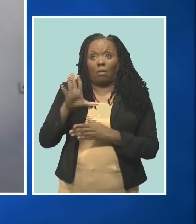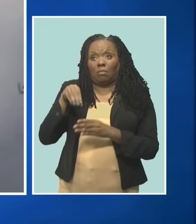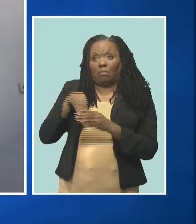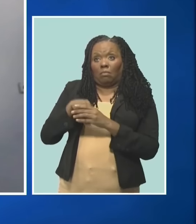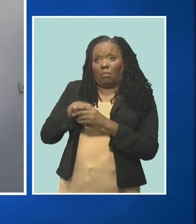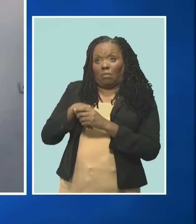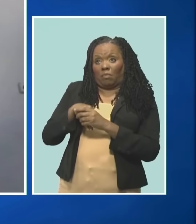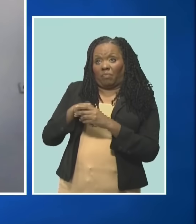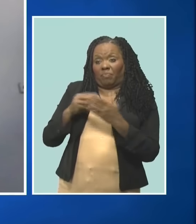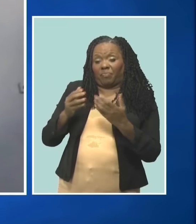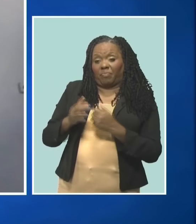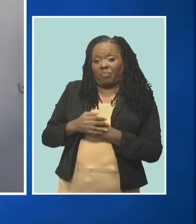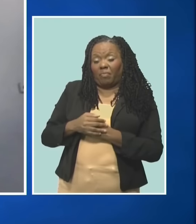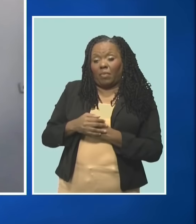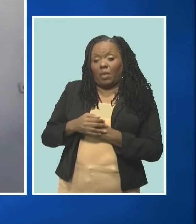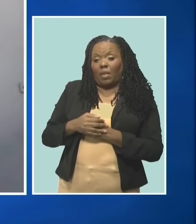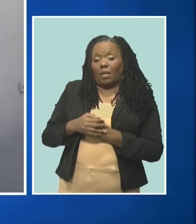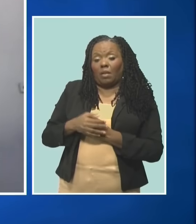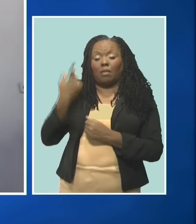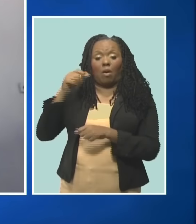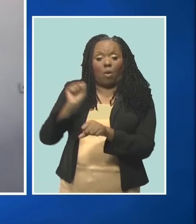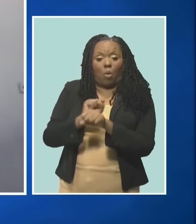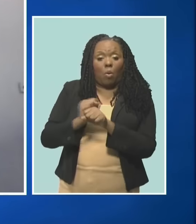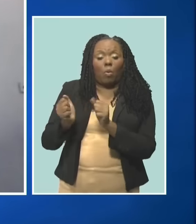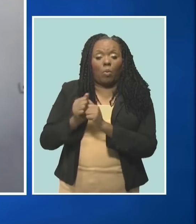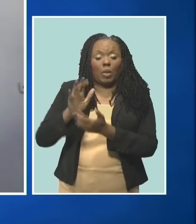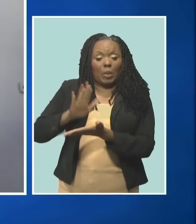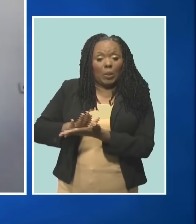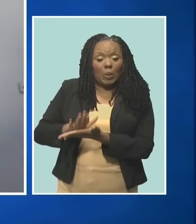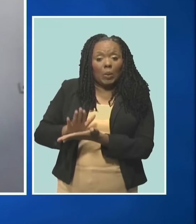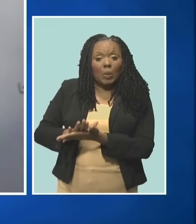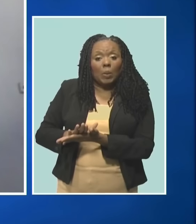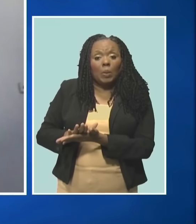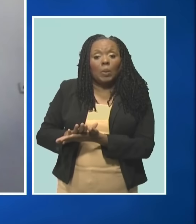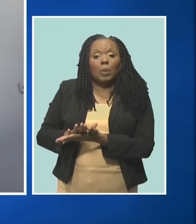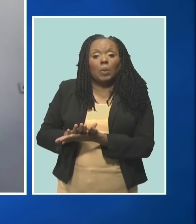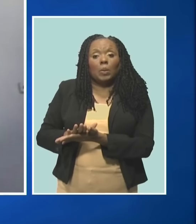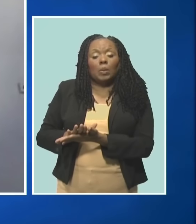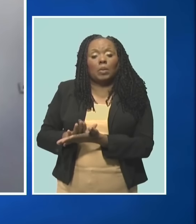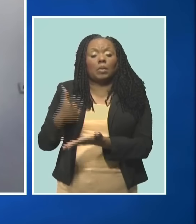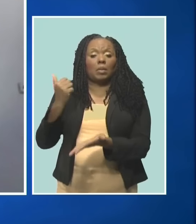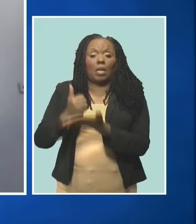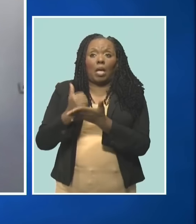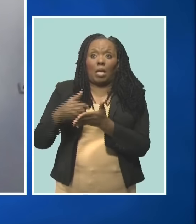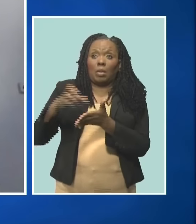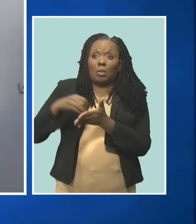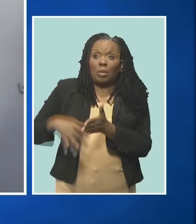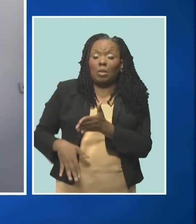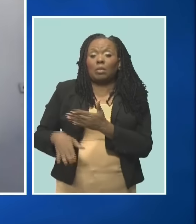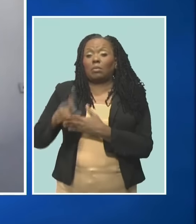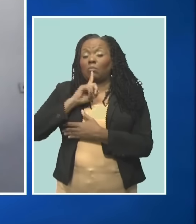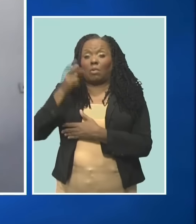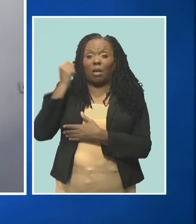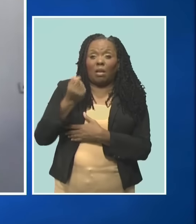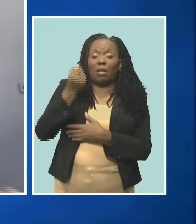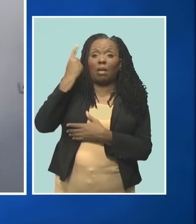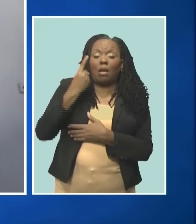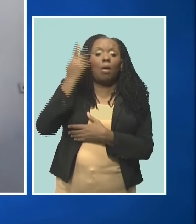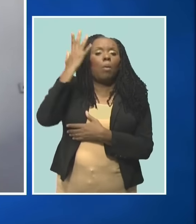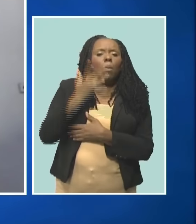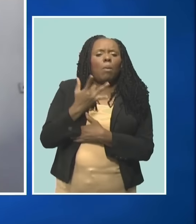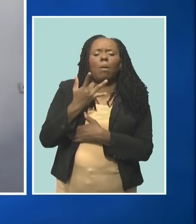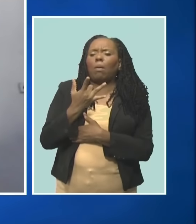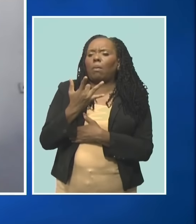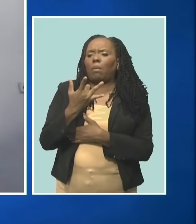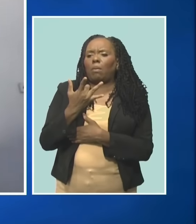there in terms of working with schools in order to help students to understand the way about